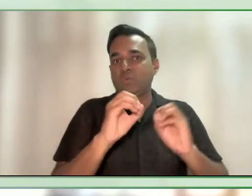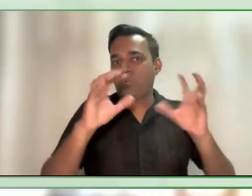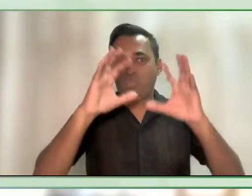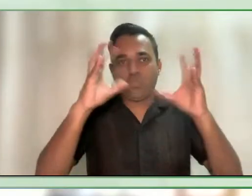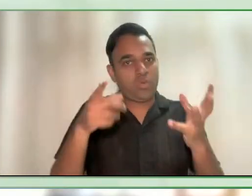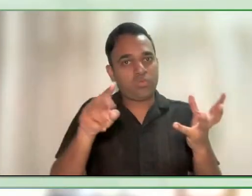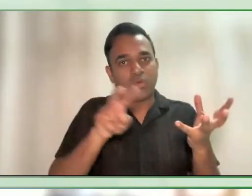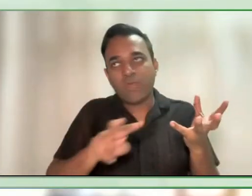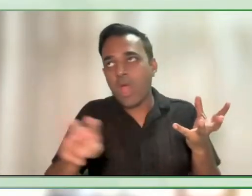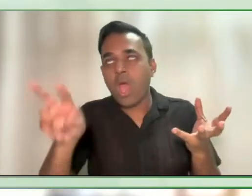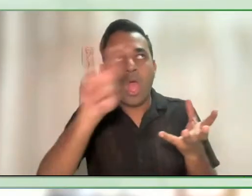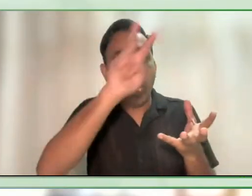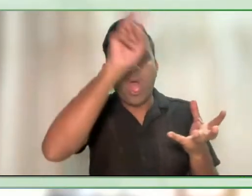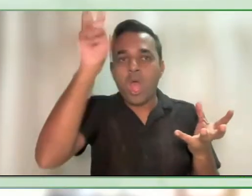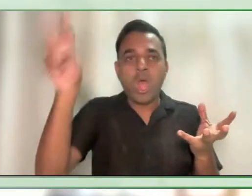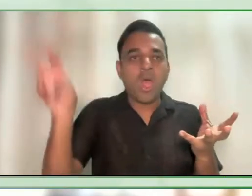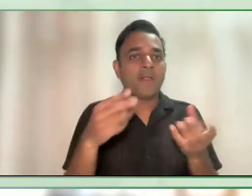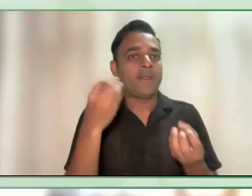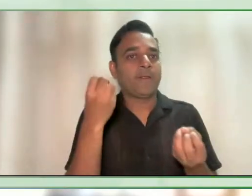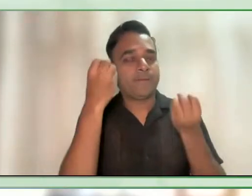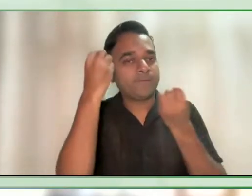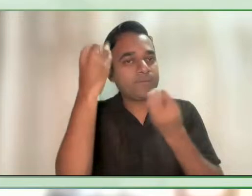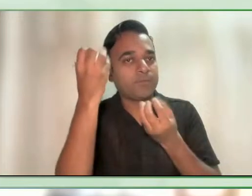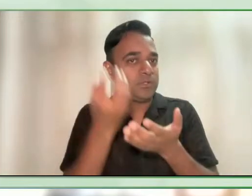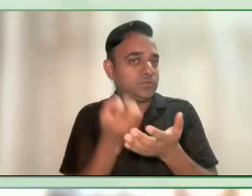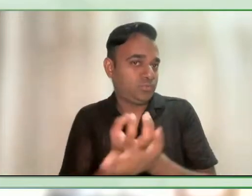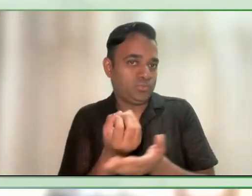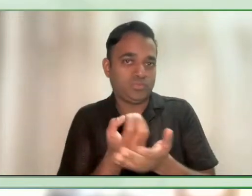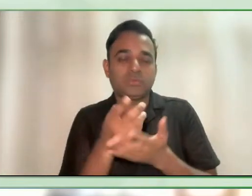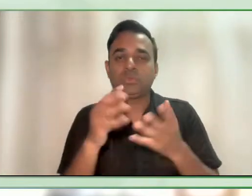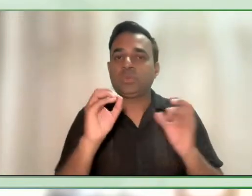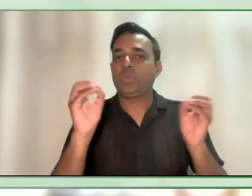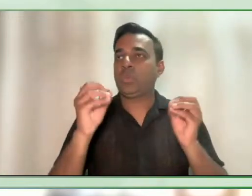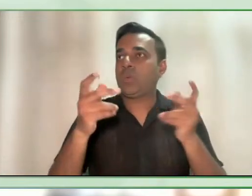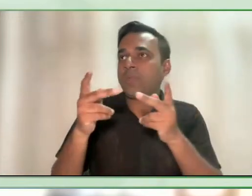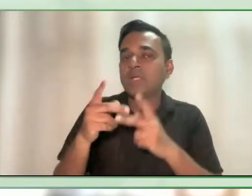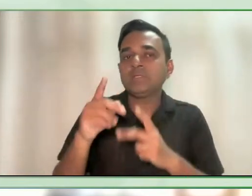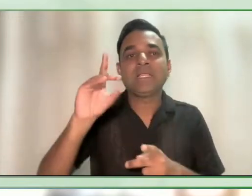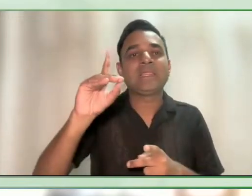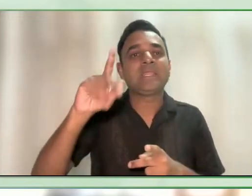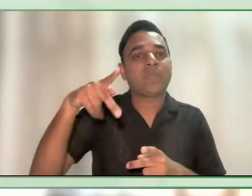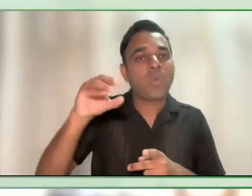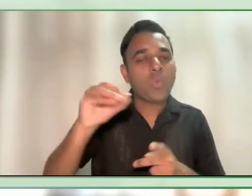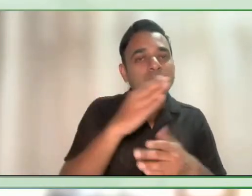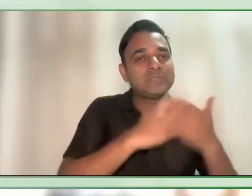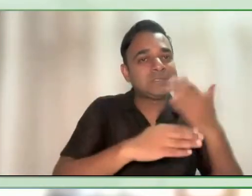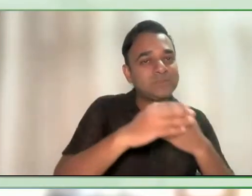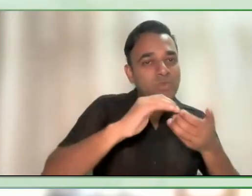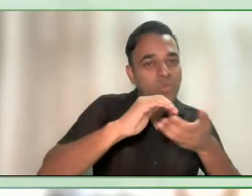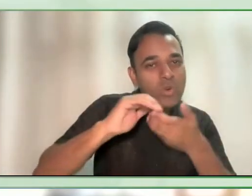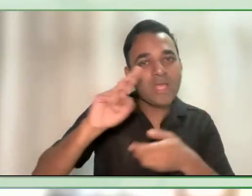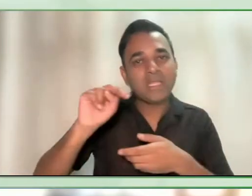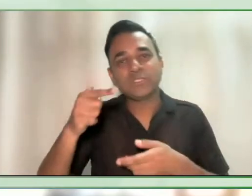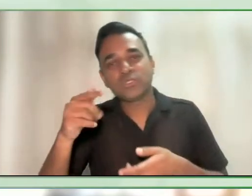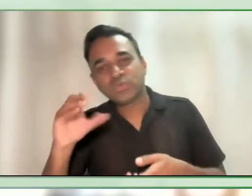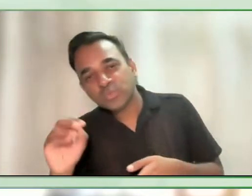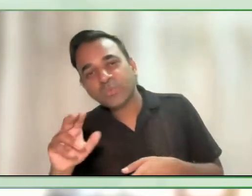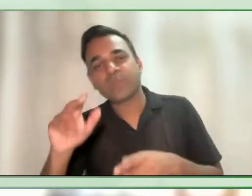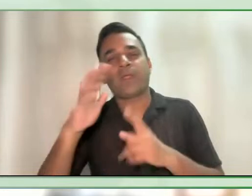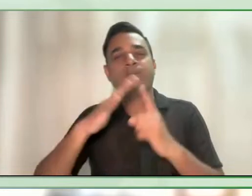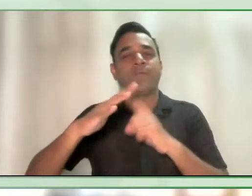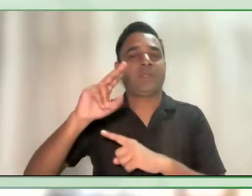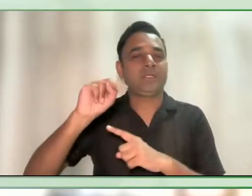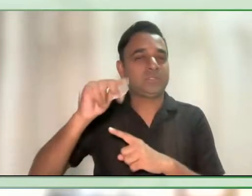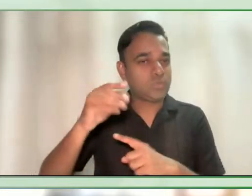questions, and the first one is, this whole issue is, if you kind of use that